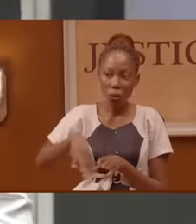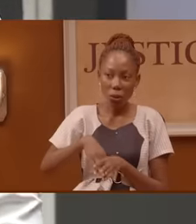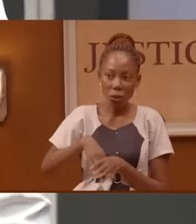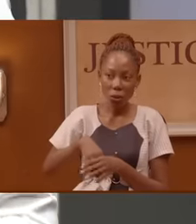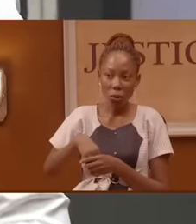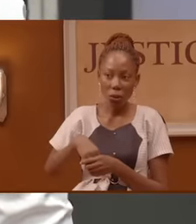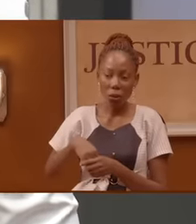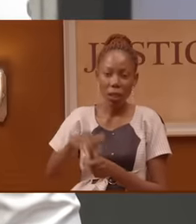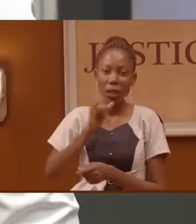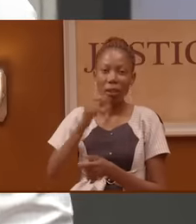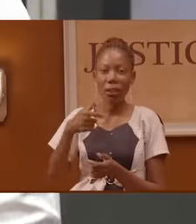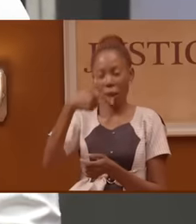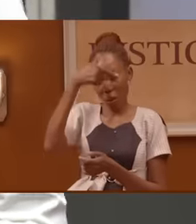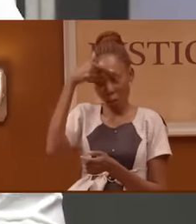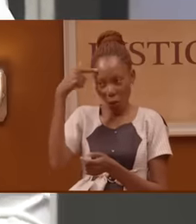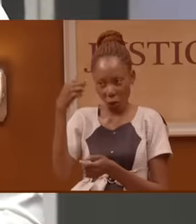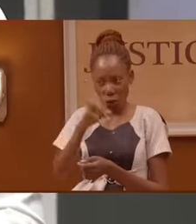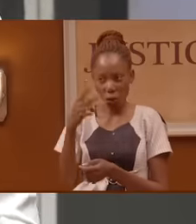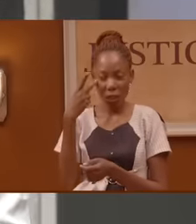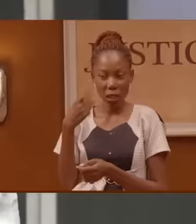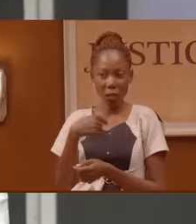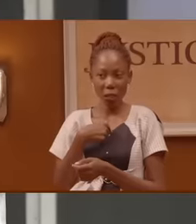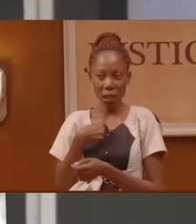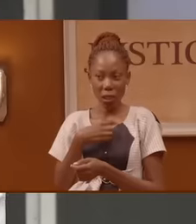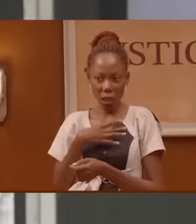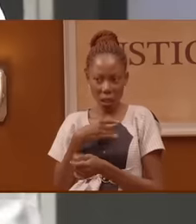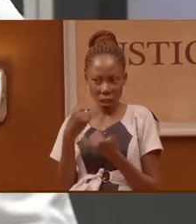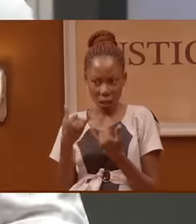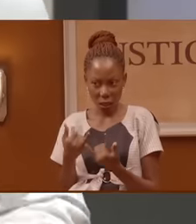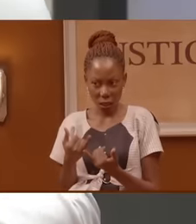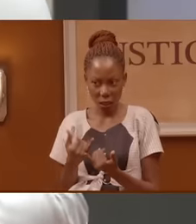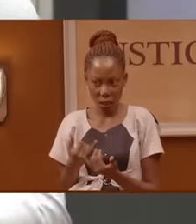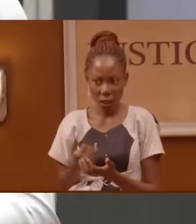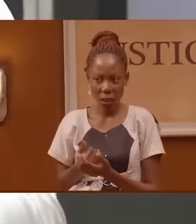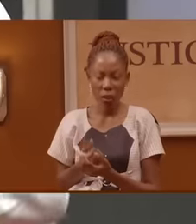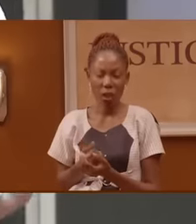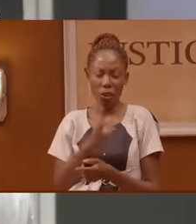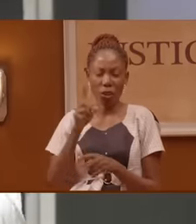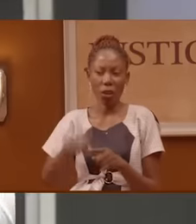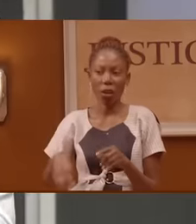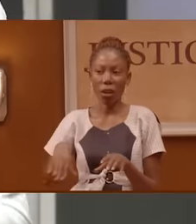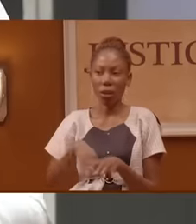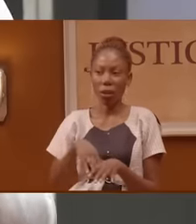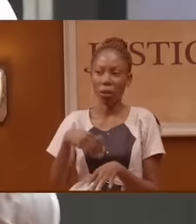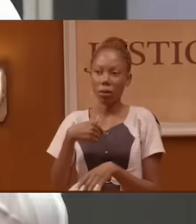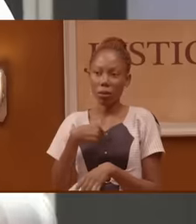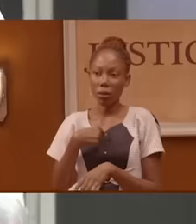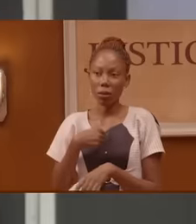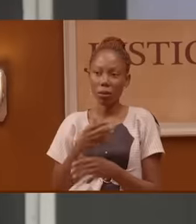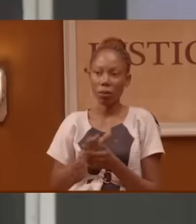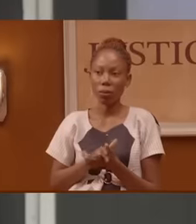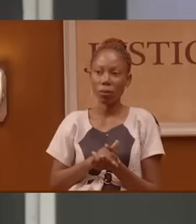see me like this, you can't marry me. But then after a while, we now separate. I was